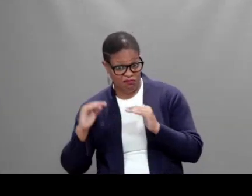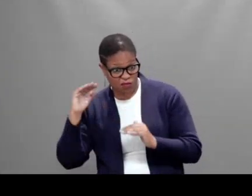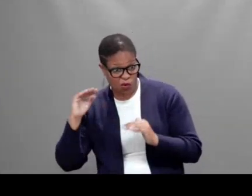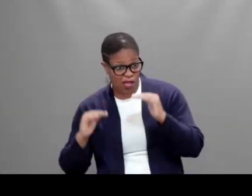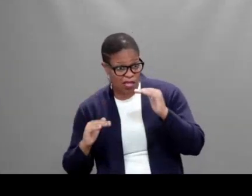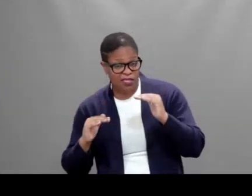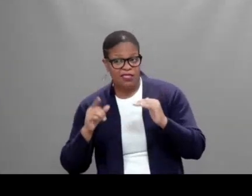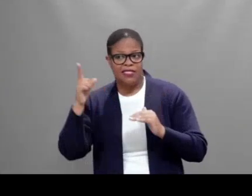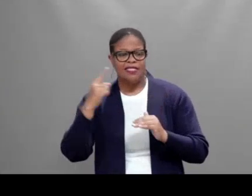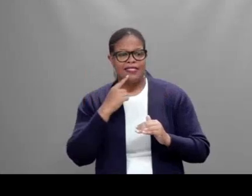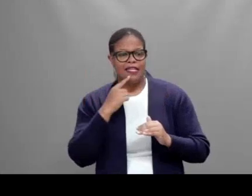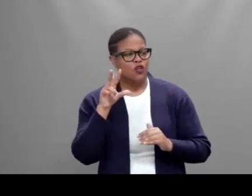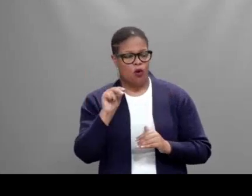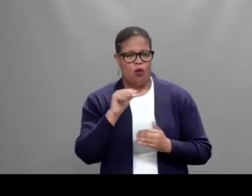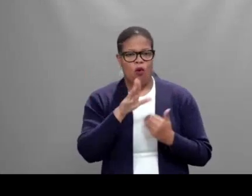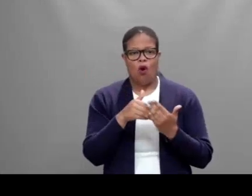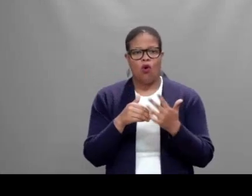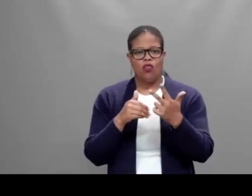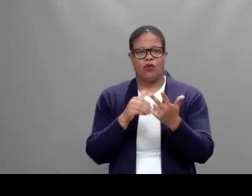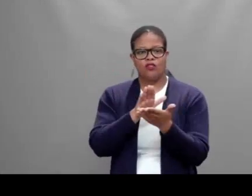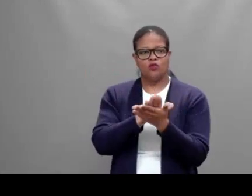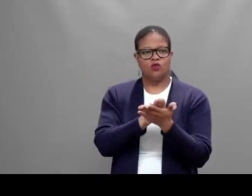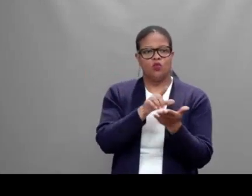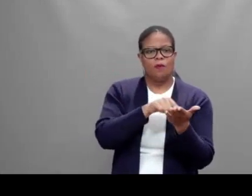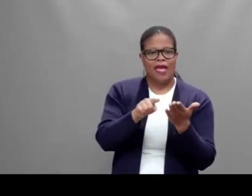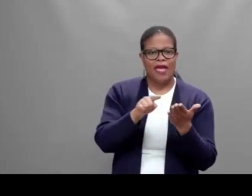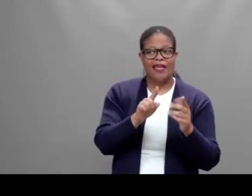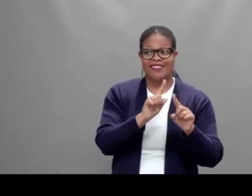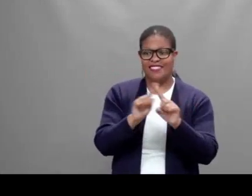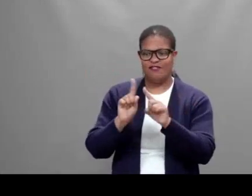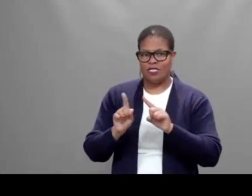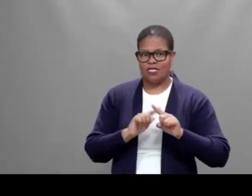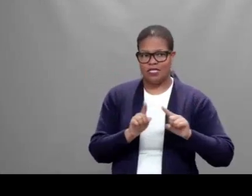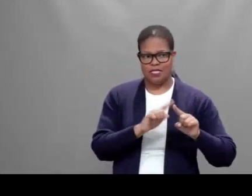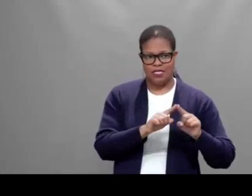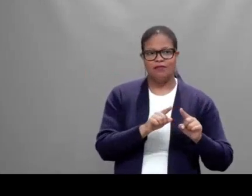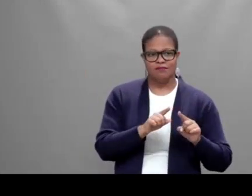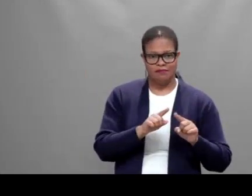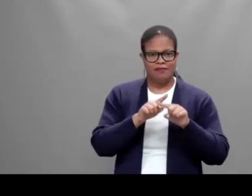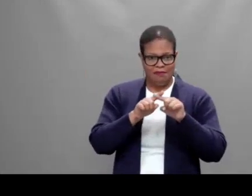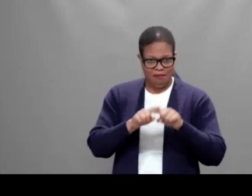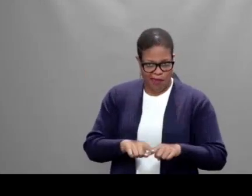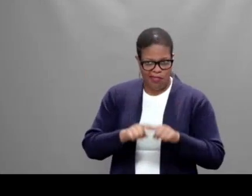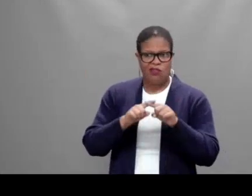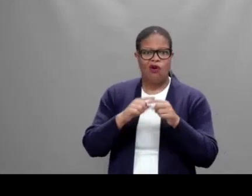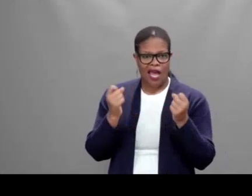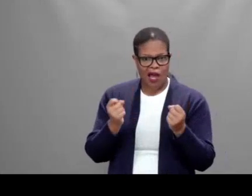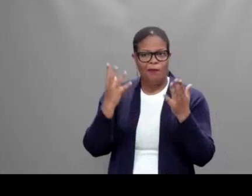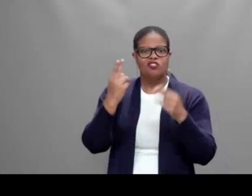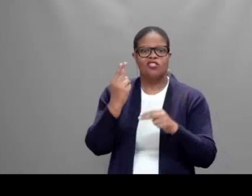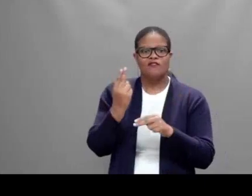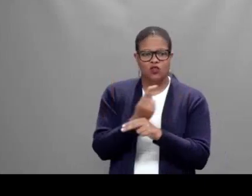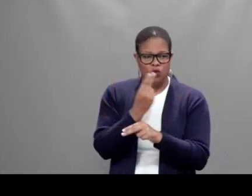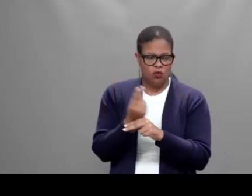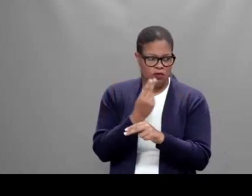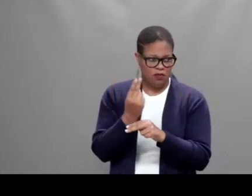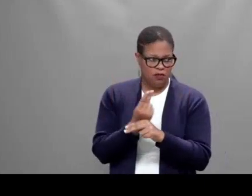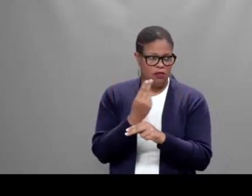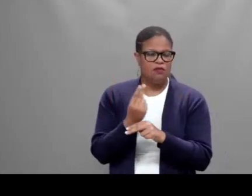he said, no, that all three schools will be paying a different amount based on how much they've been